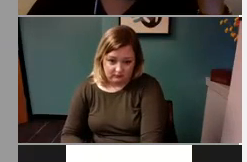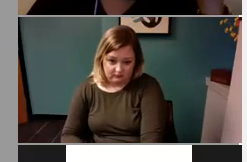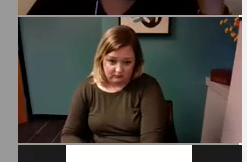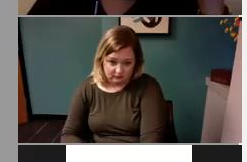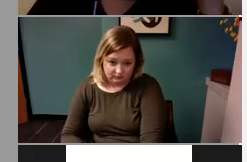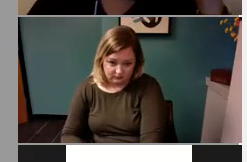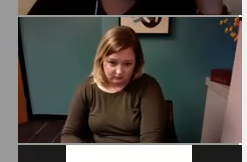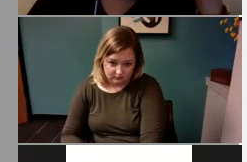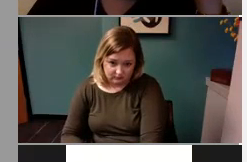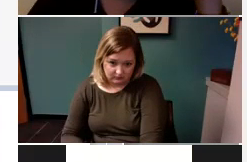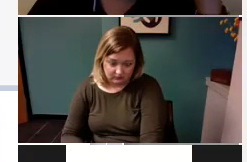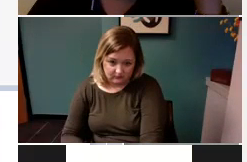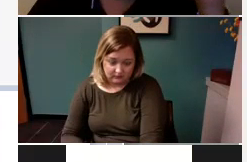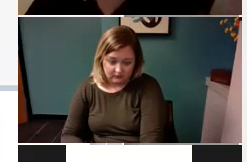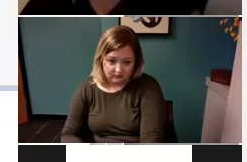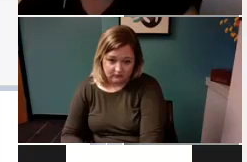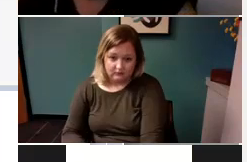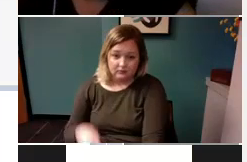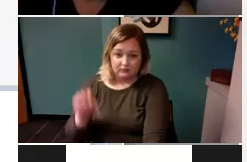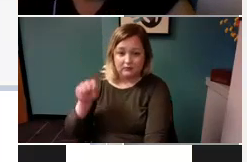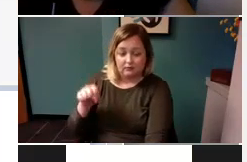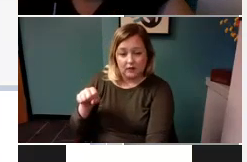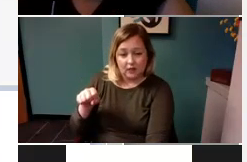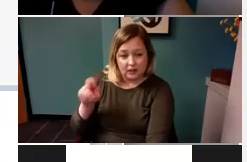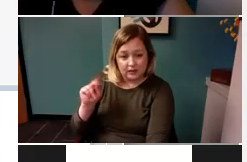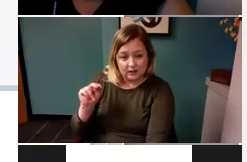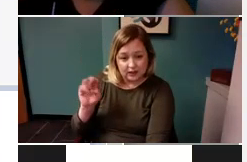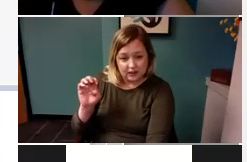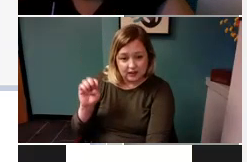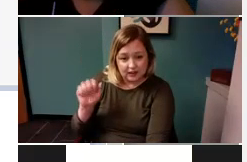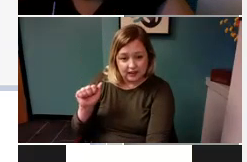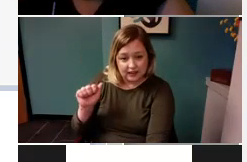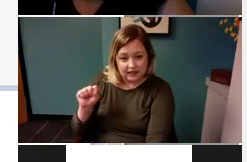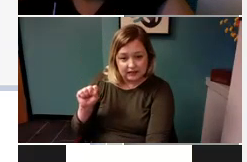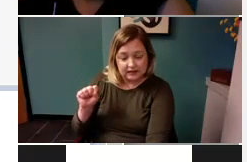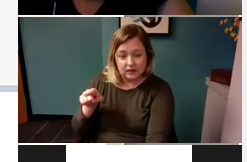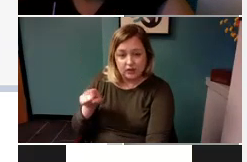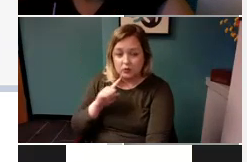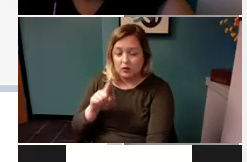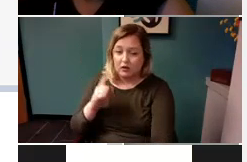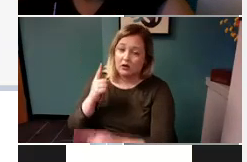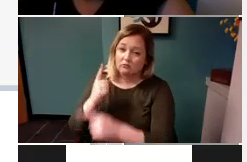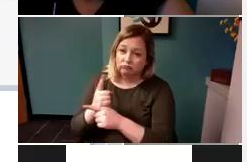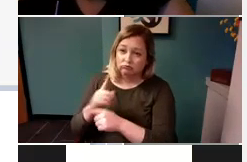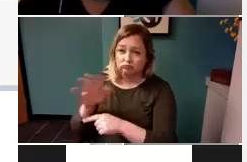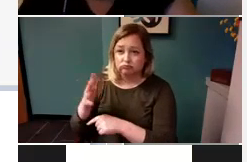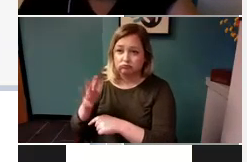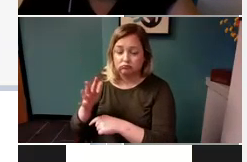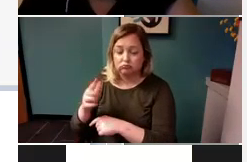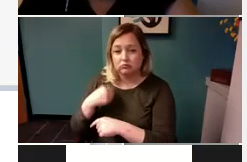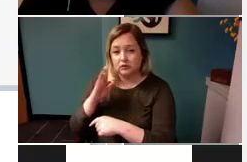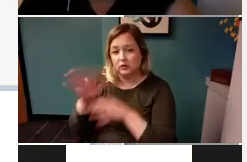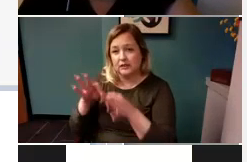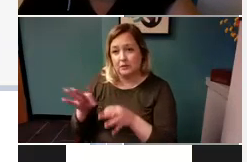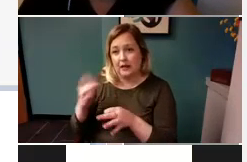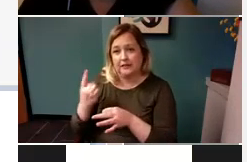Yes, Nice, you are correct, but let me explain this a bit more. You are sort of correct, but let me just draw